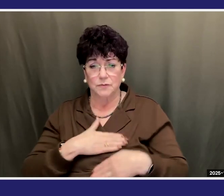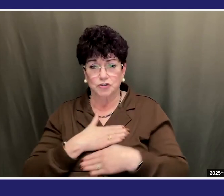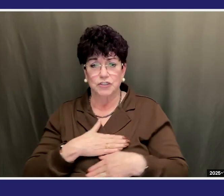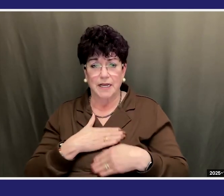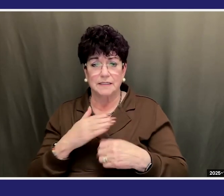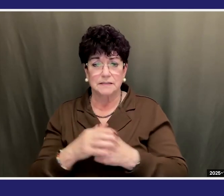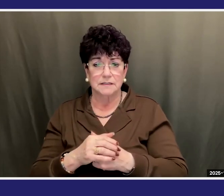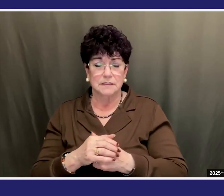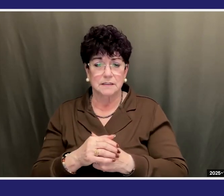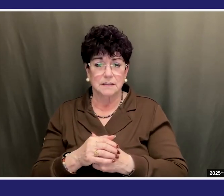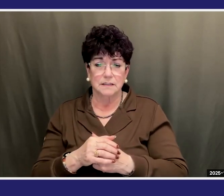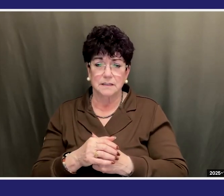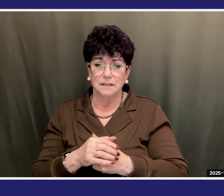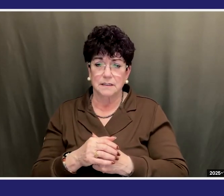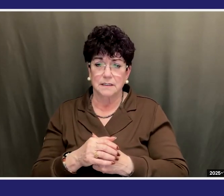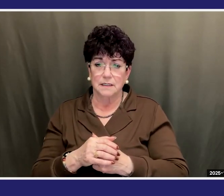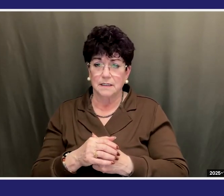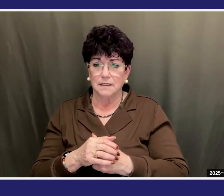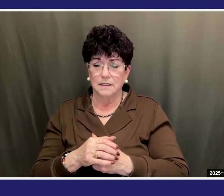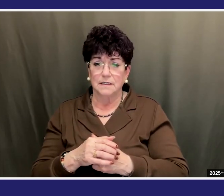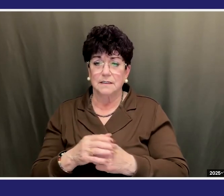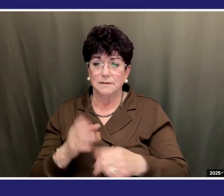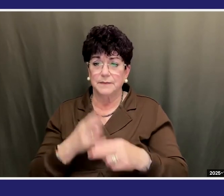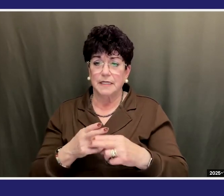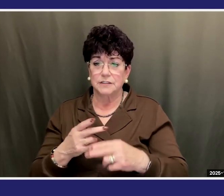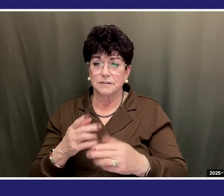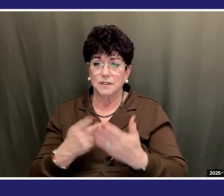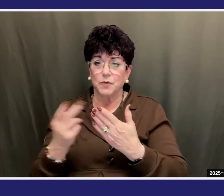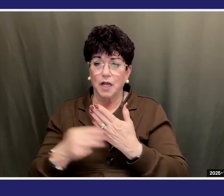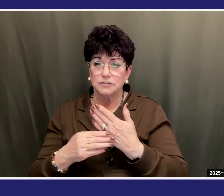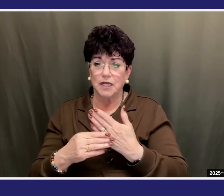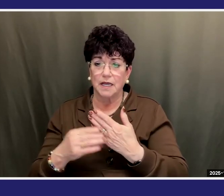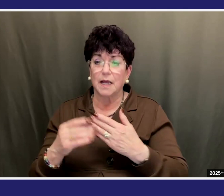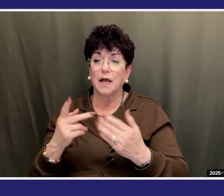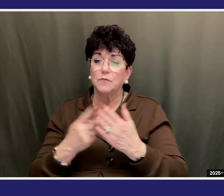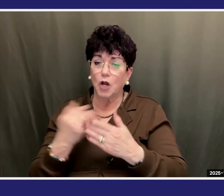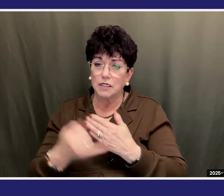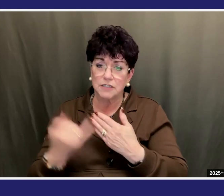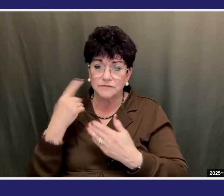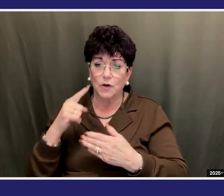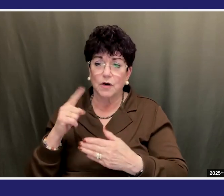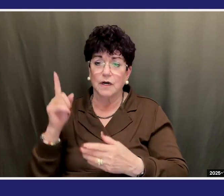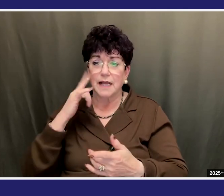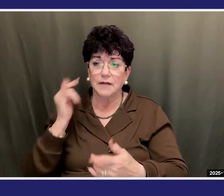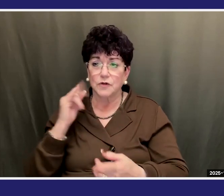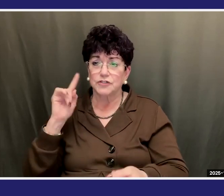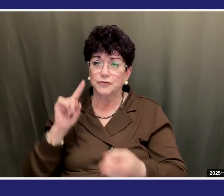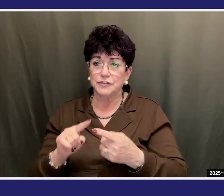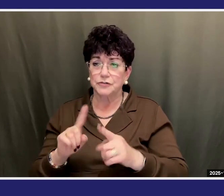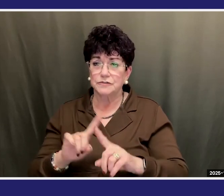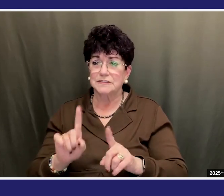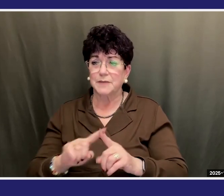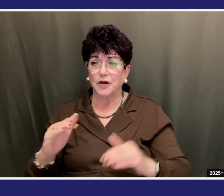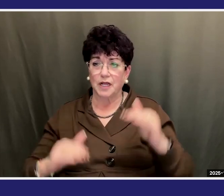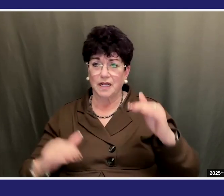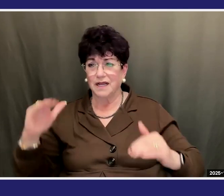nombren California el to proyecto de reduce California disparity para reducir and like a disparidades strategy of como una prevention estrategia de at prevención a nivel state estatal.